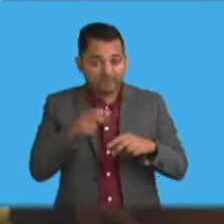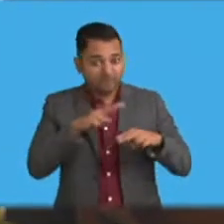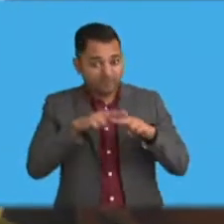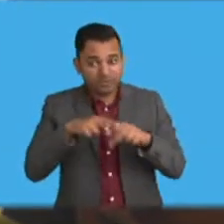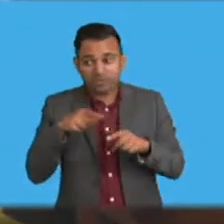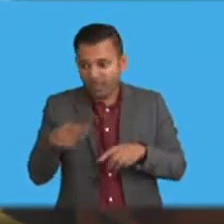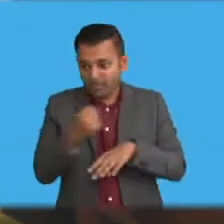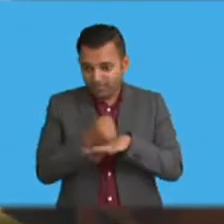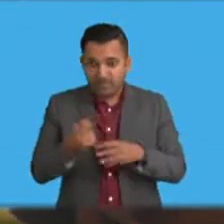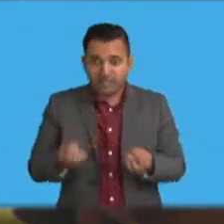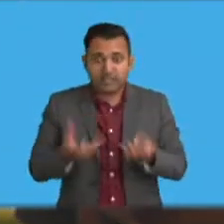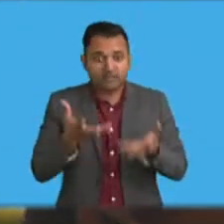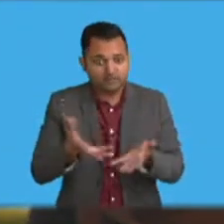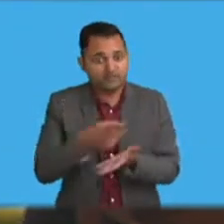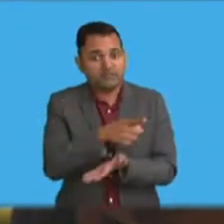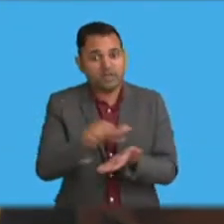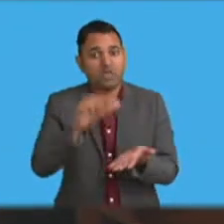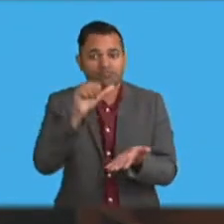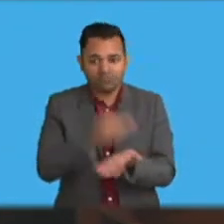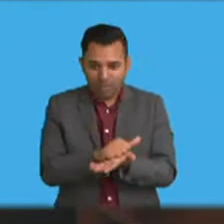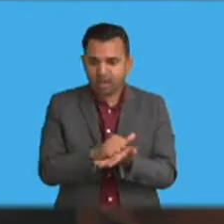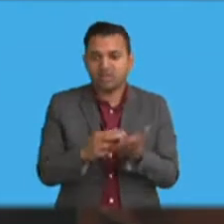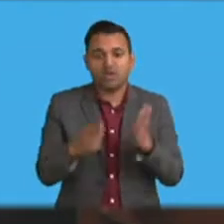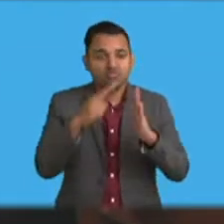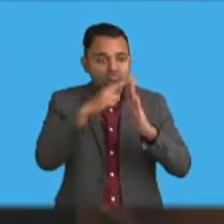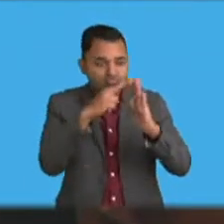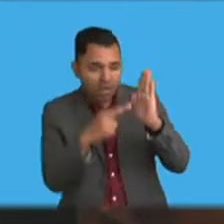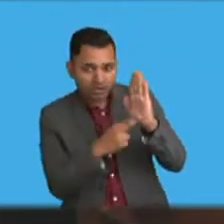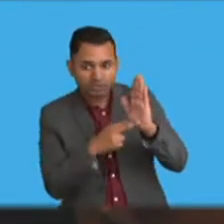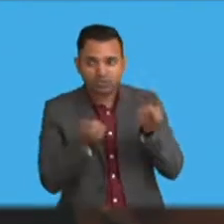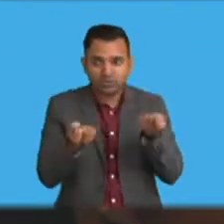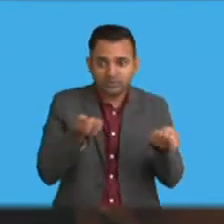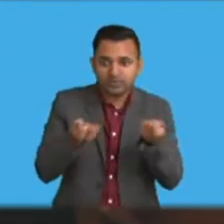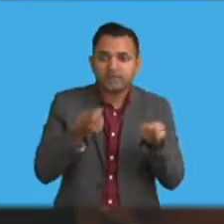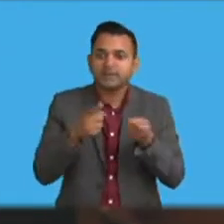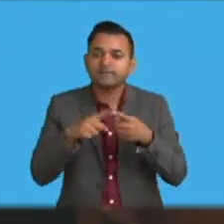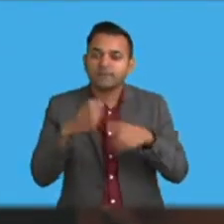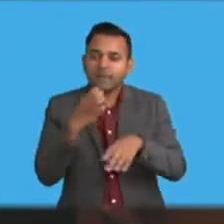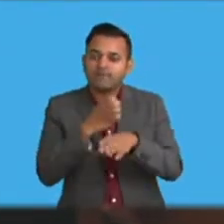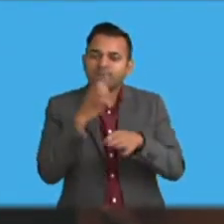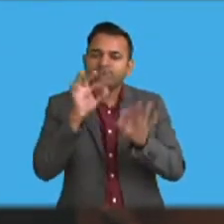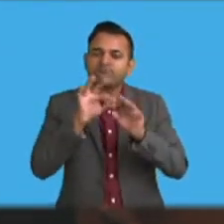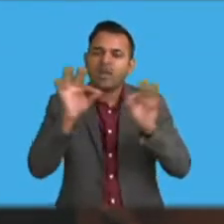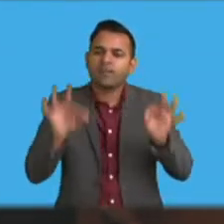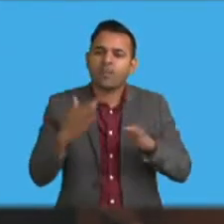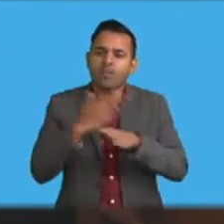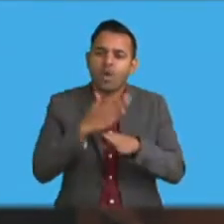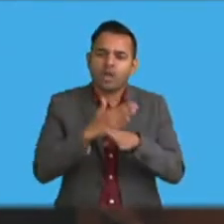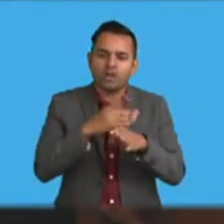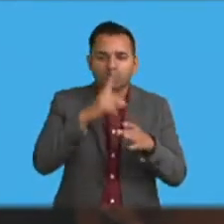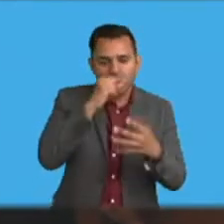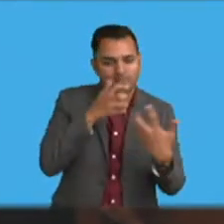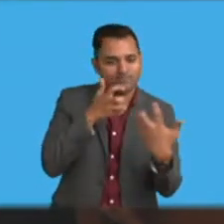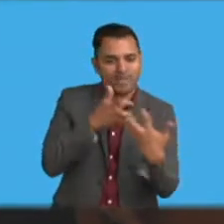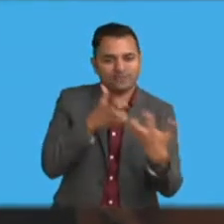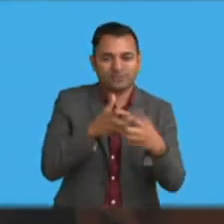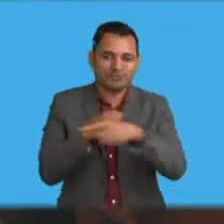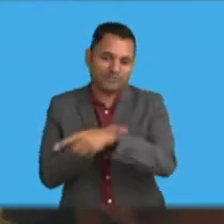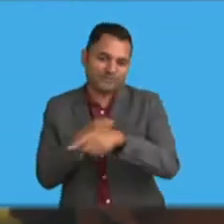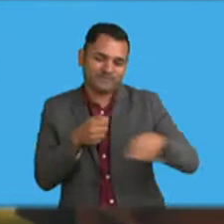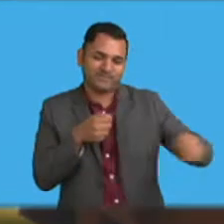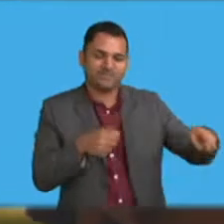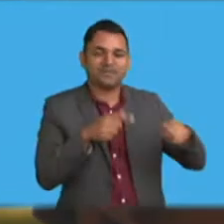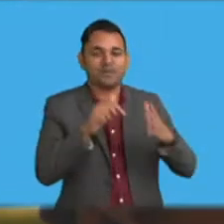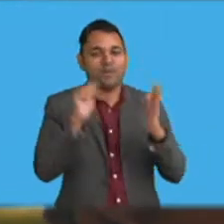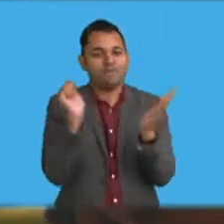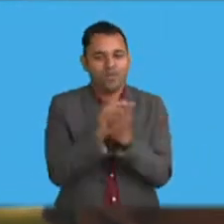right guidance, which we do. We create an enabling and conducive environment. along, Madam Speaker, with the appropriate legislation.